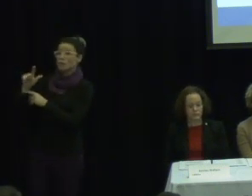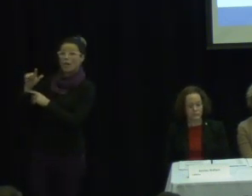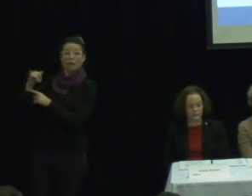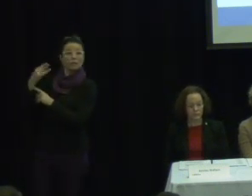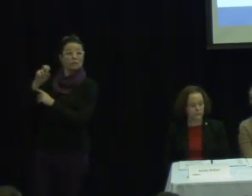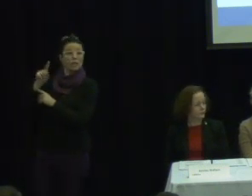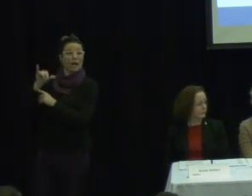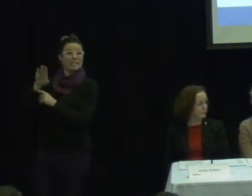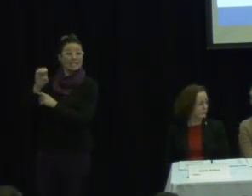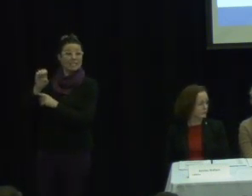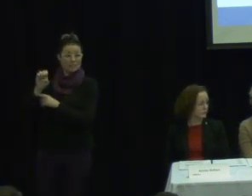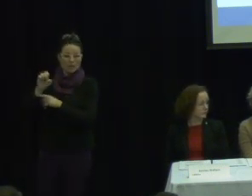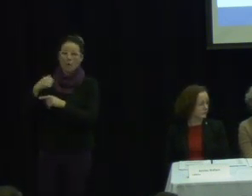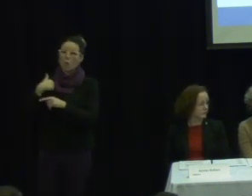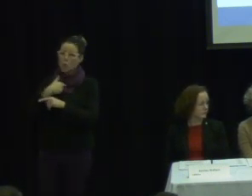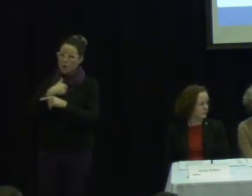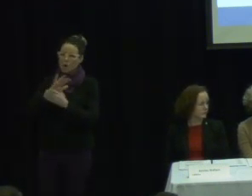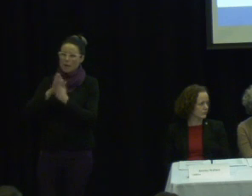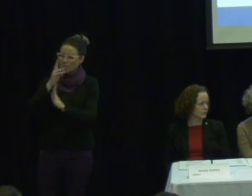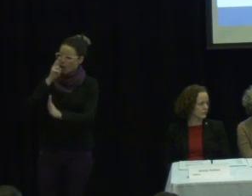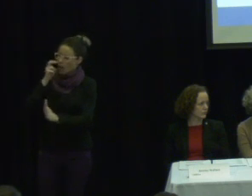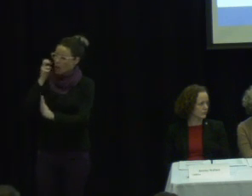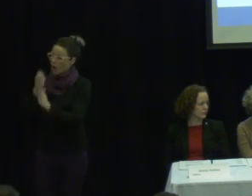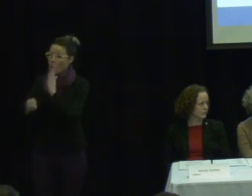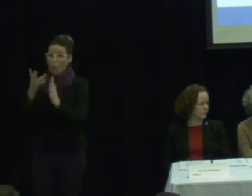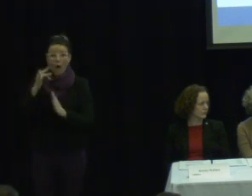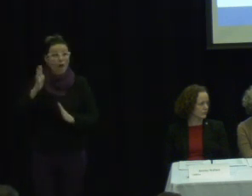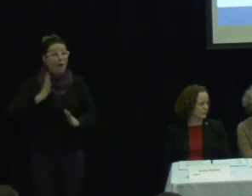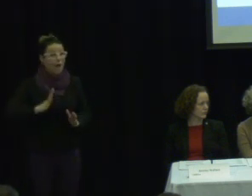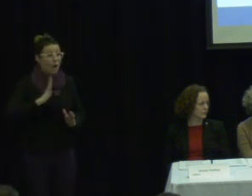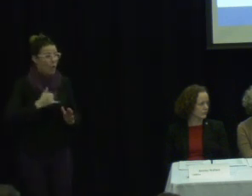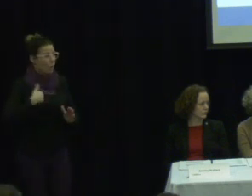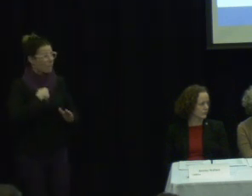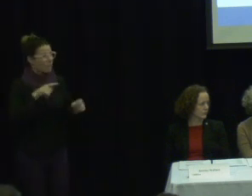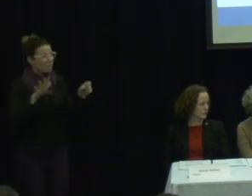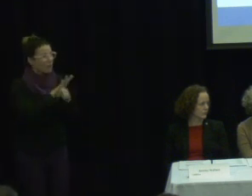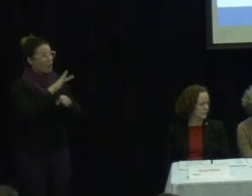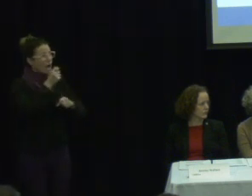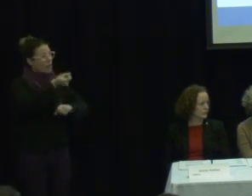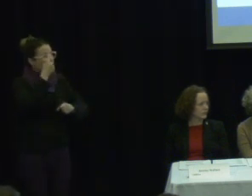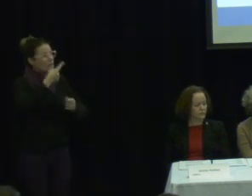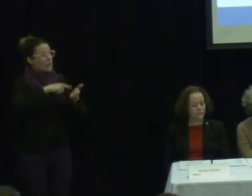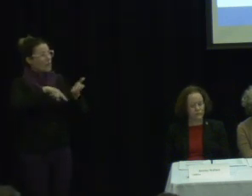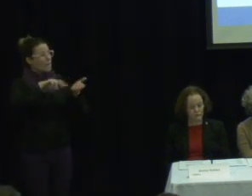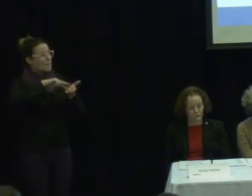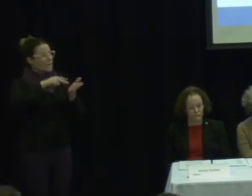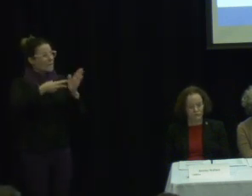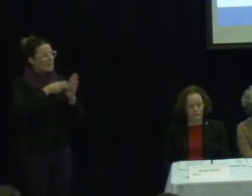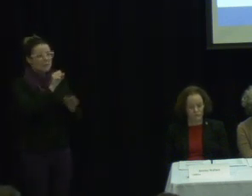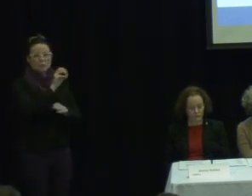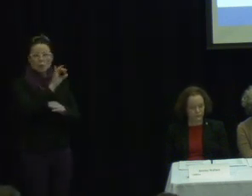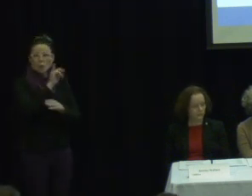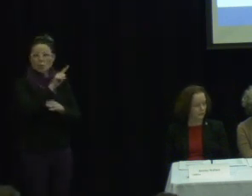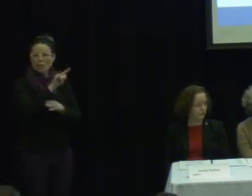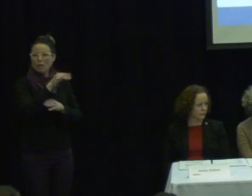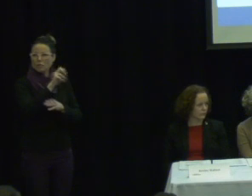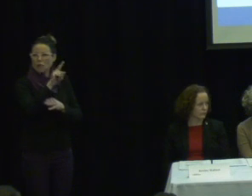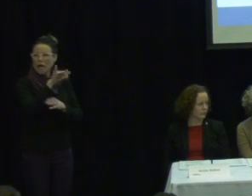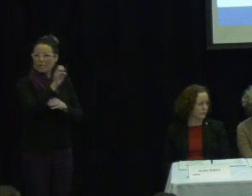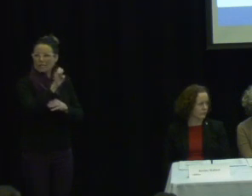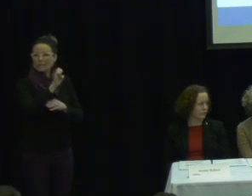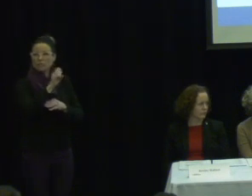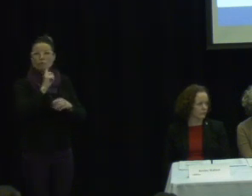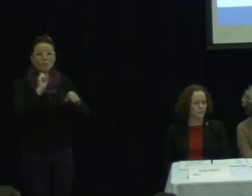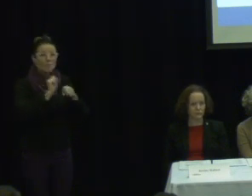quite frankly, we had a fairly limited view of what it meant to be truly inclusionary, truly equitable, and move towards social justice. It's